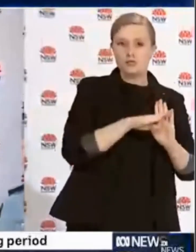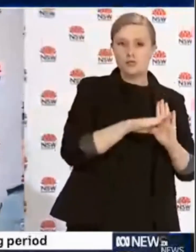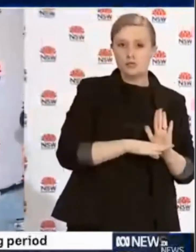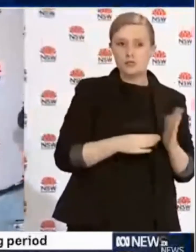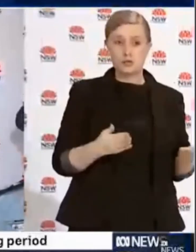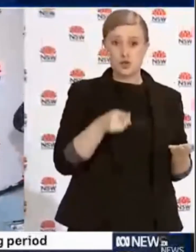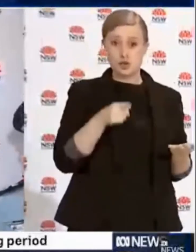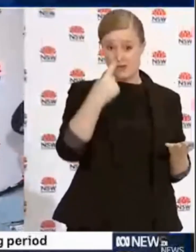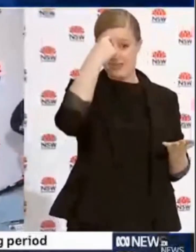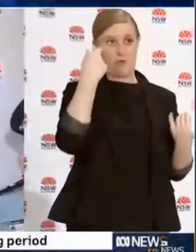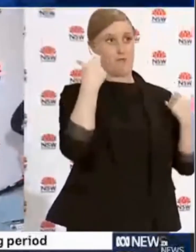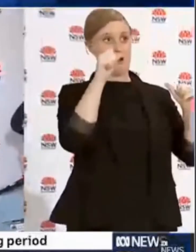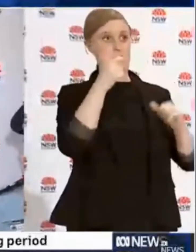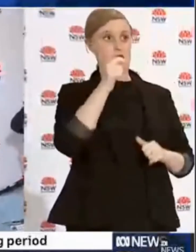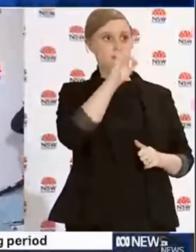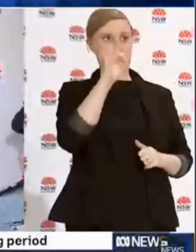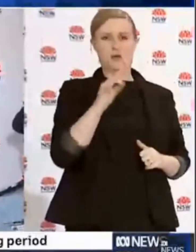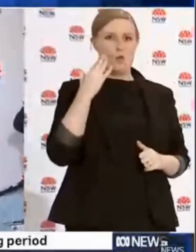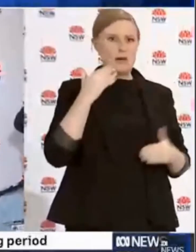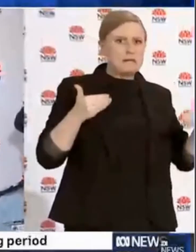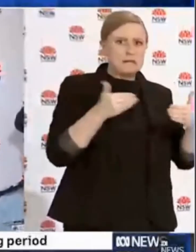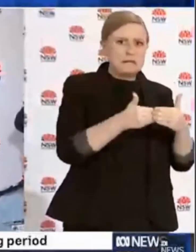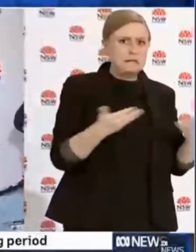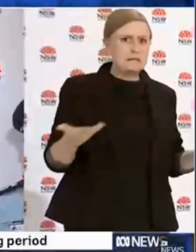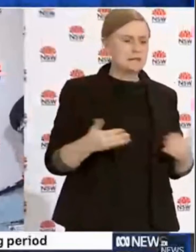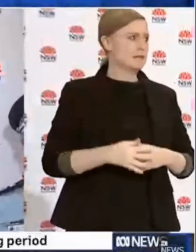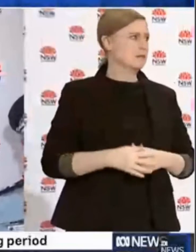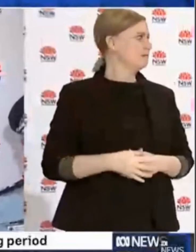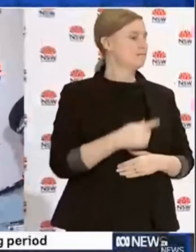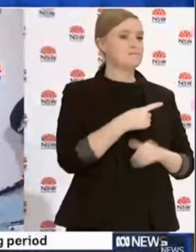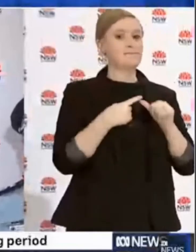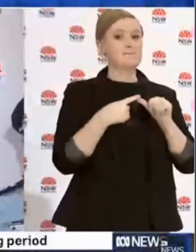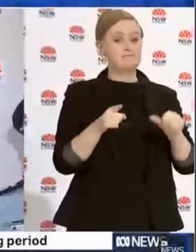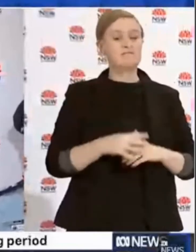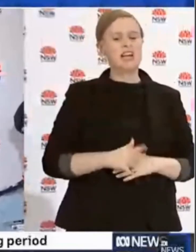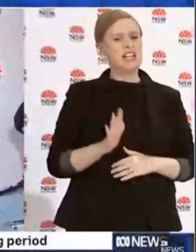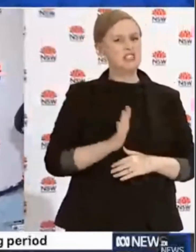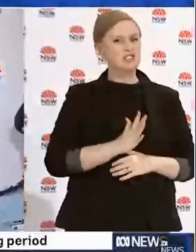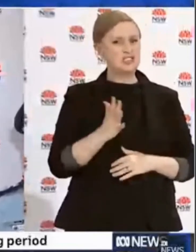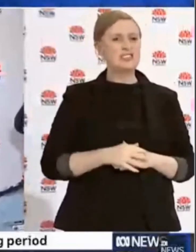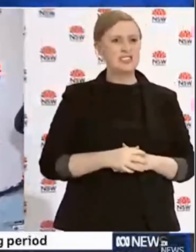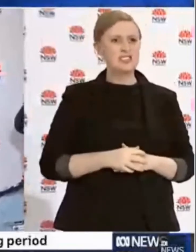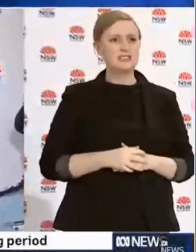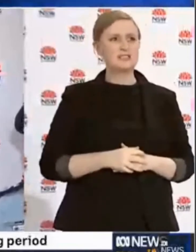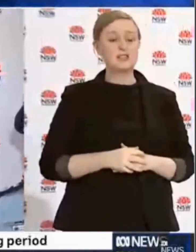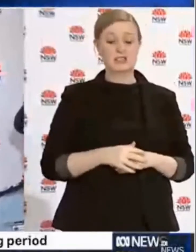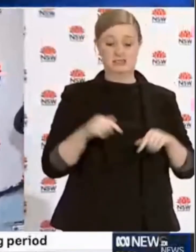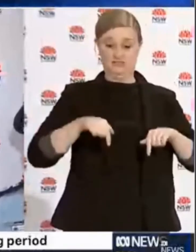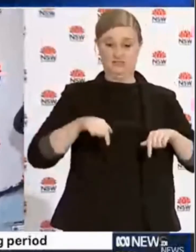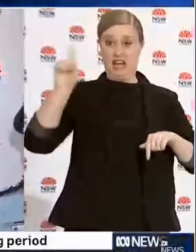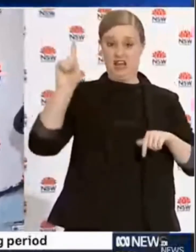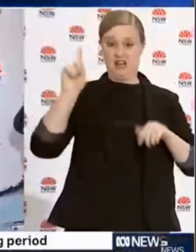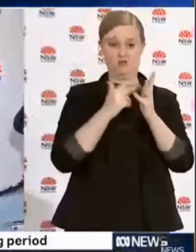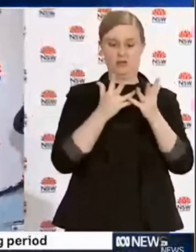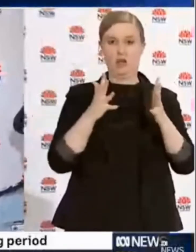It's an interesting issue, because what we're seeing, 5 or 6 weeks ago, before we had this current outbreak